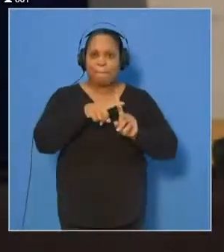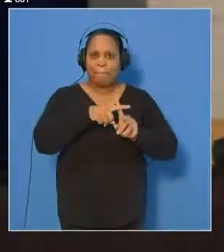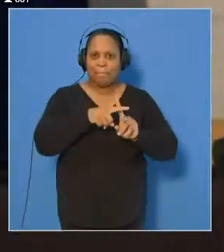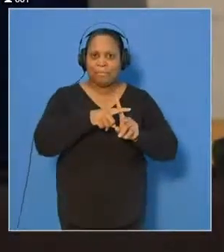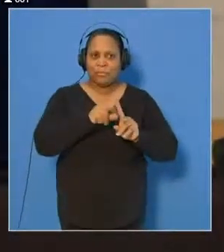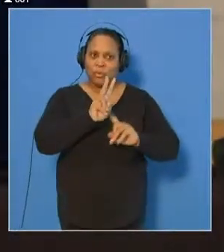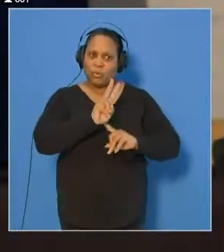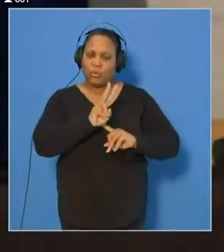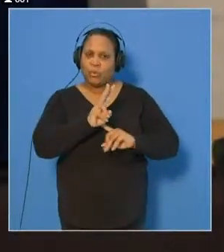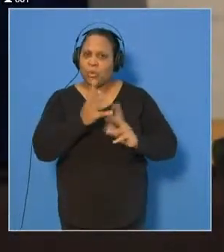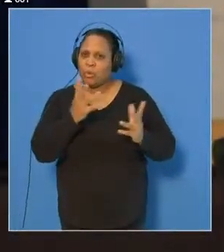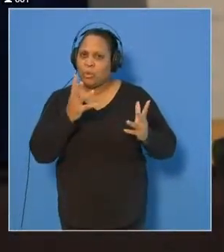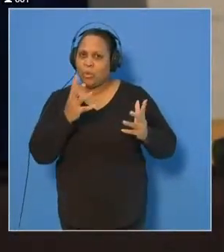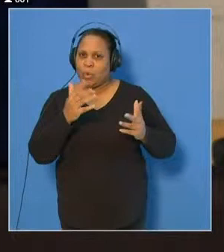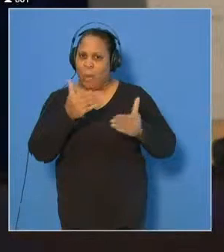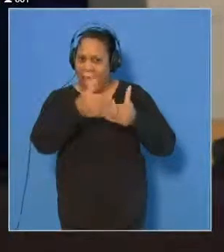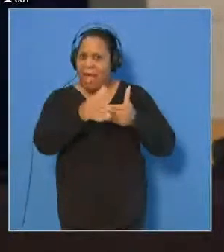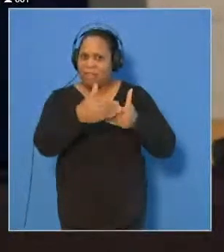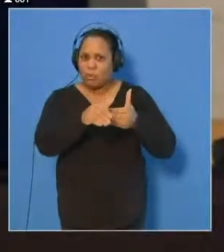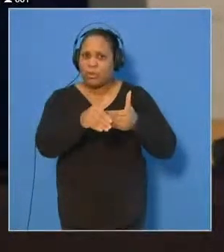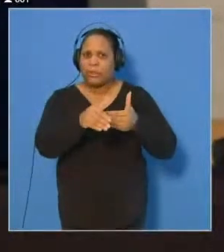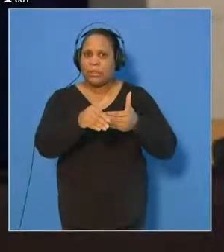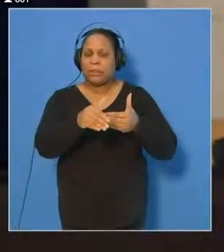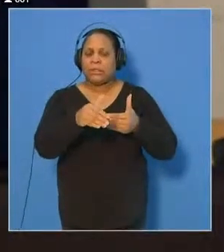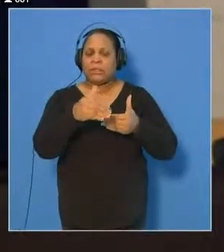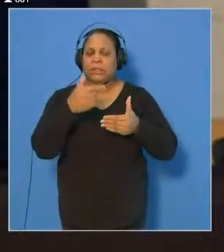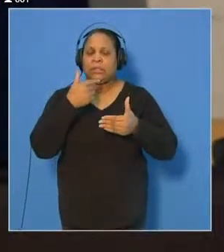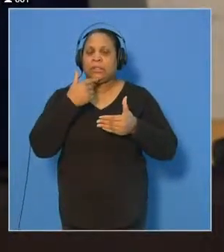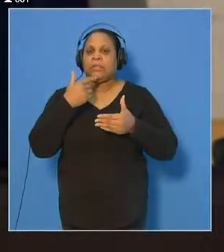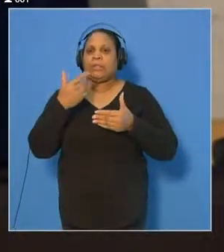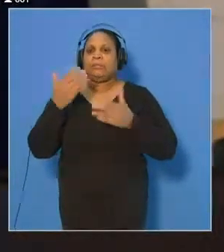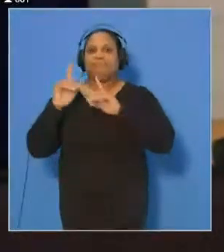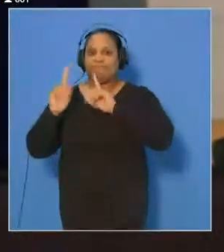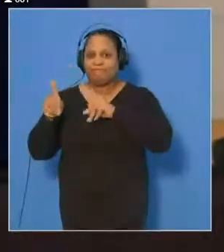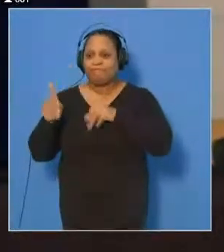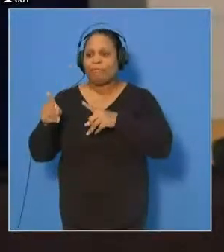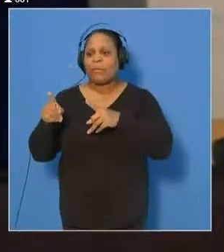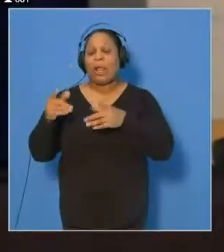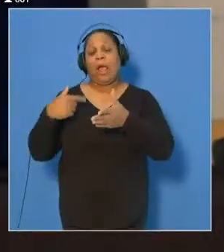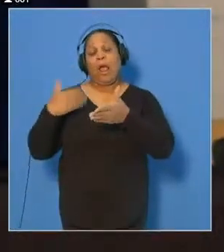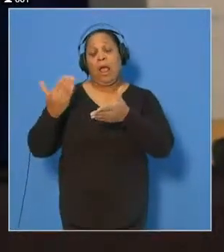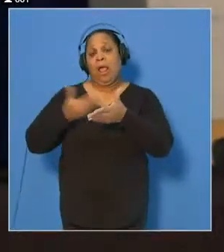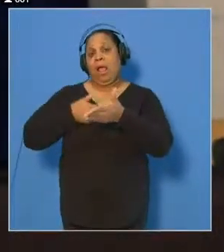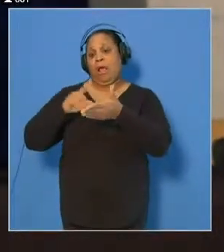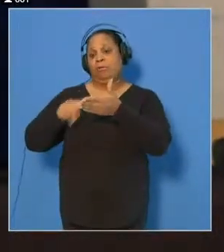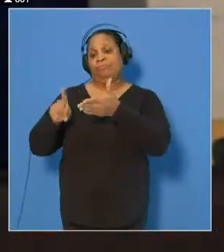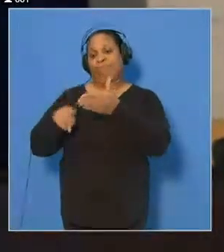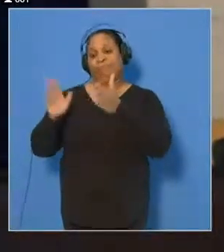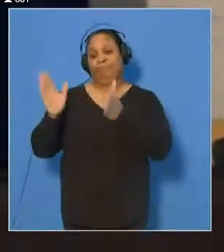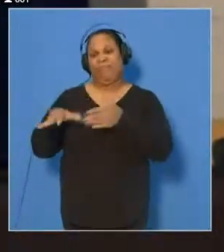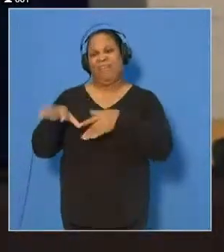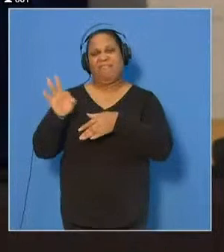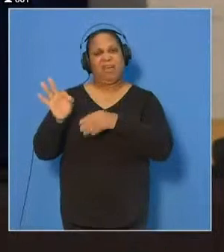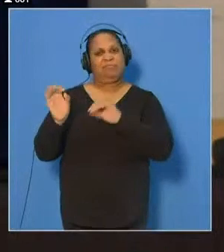confirmed afterwards then? As it turns out, our investigation has indicated that there is no connection between